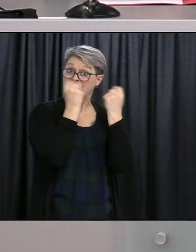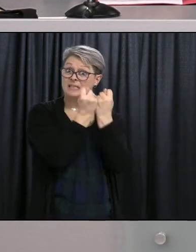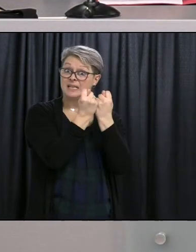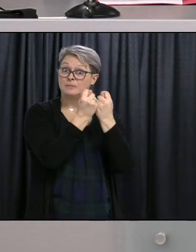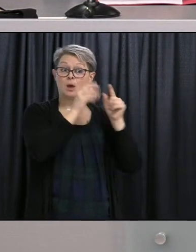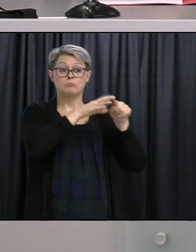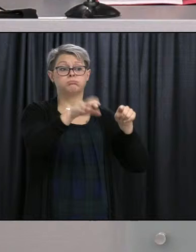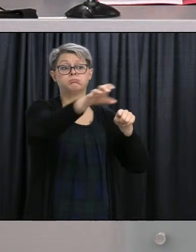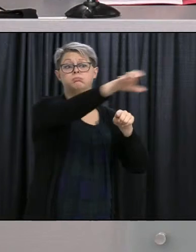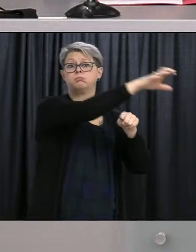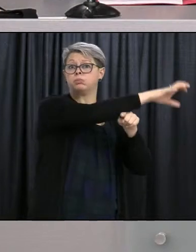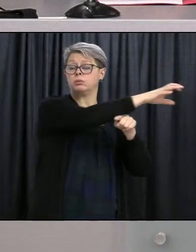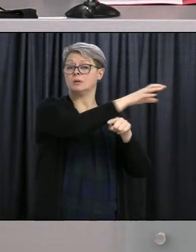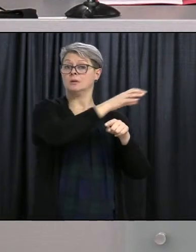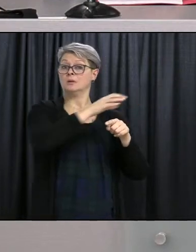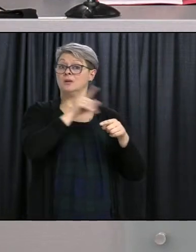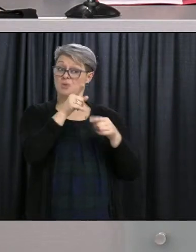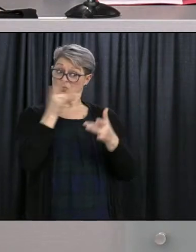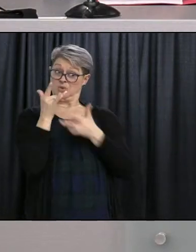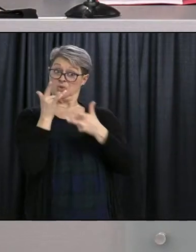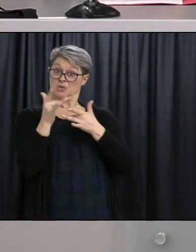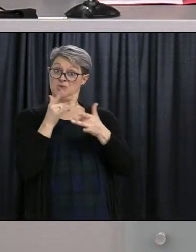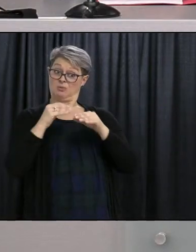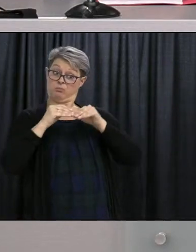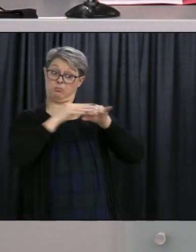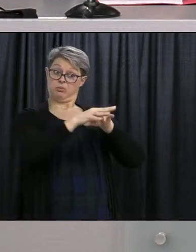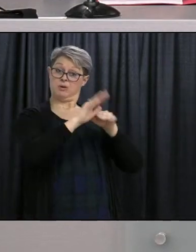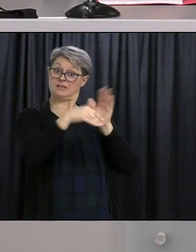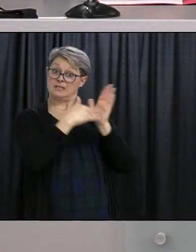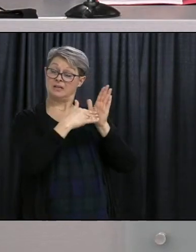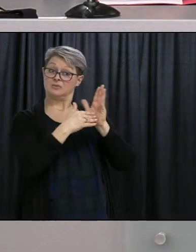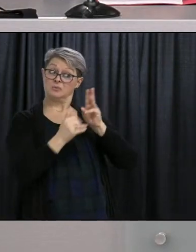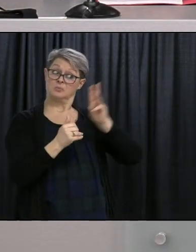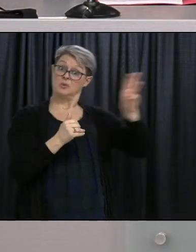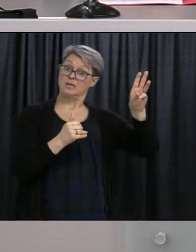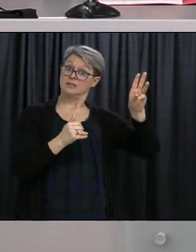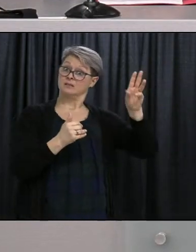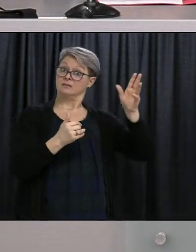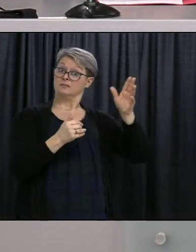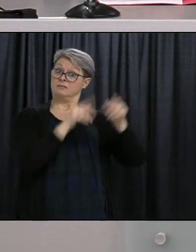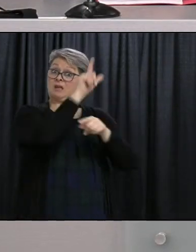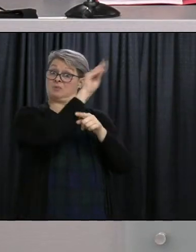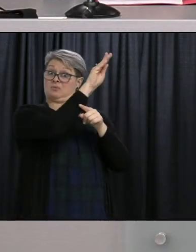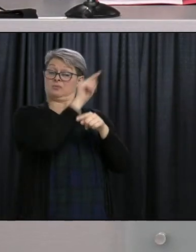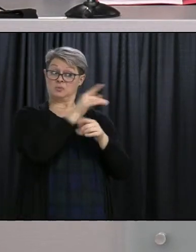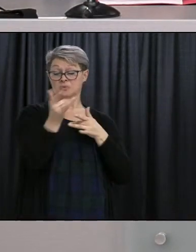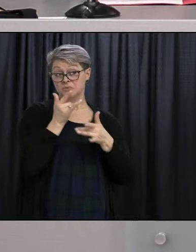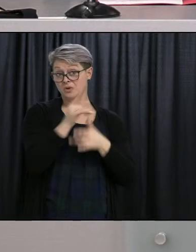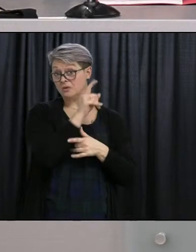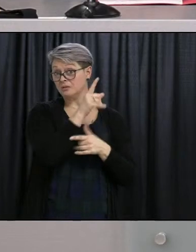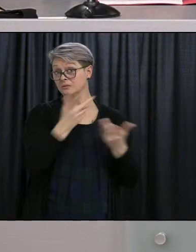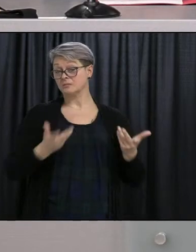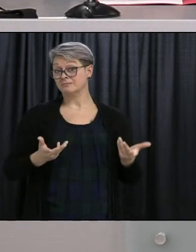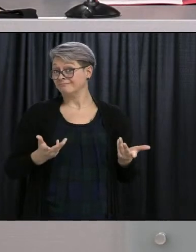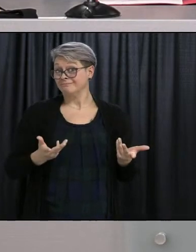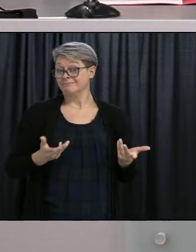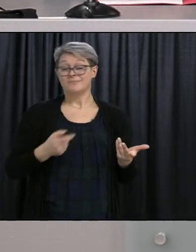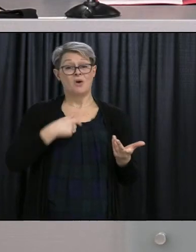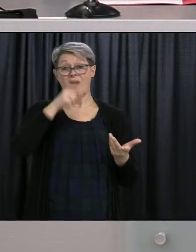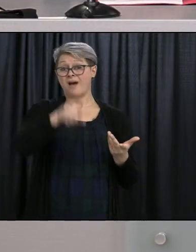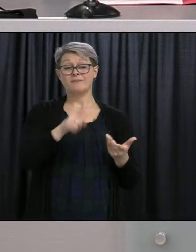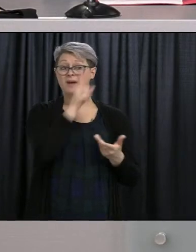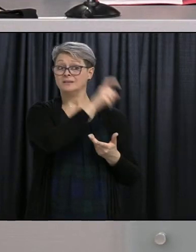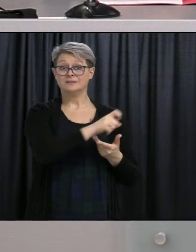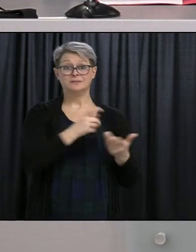And are you concerned that spread there? And, I have to ask,